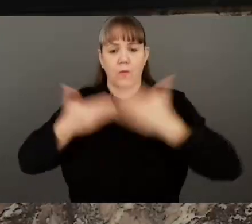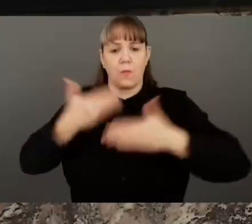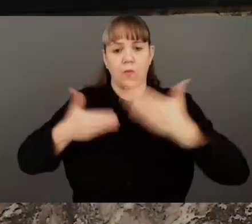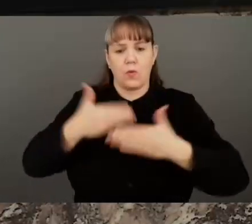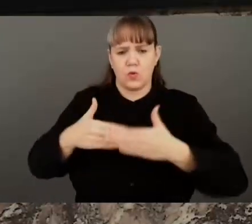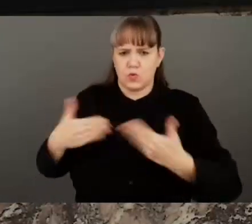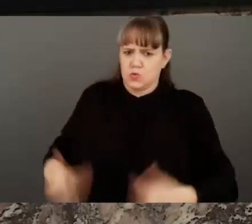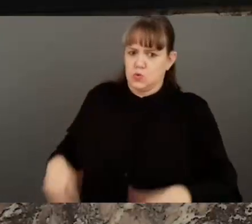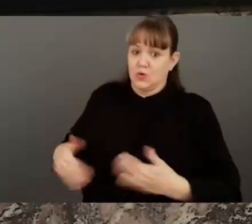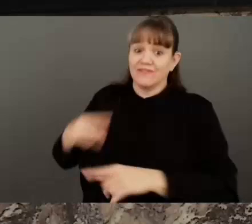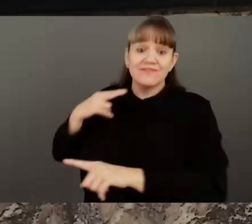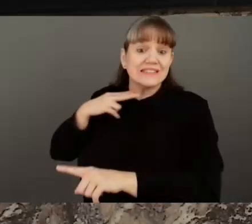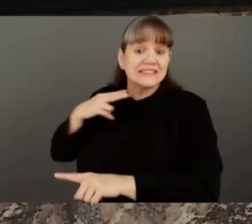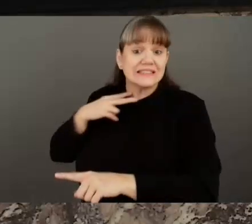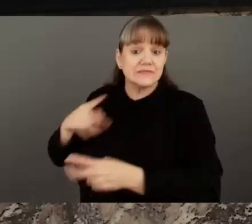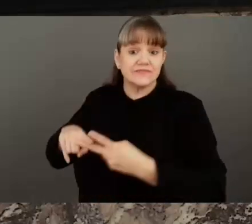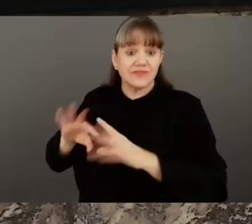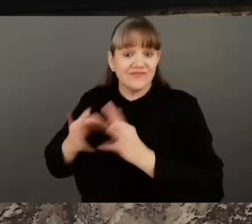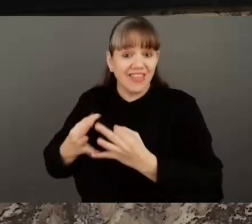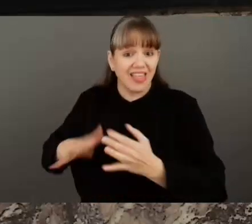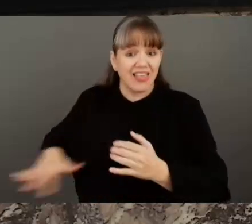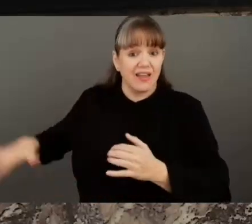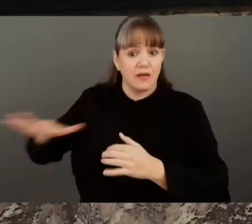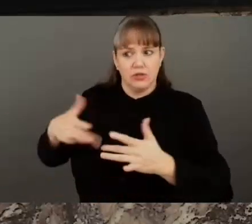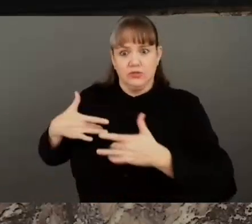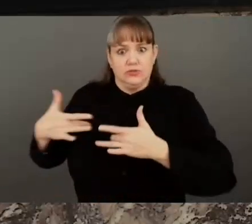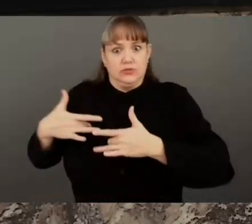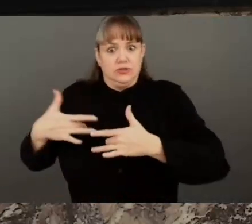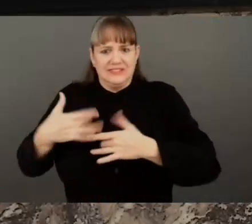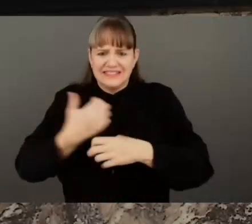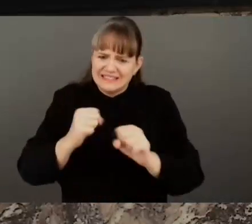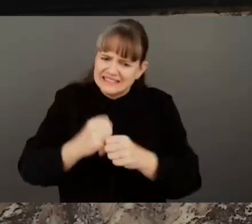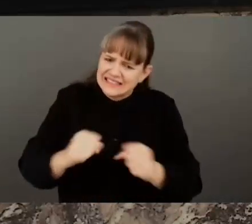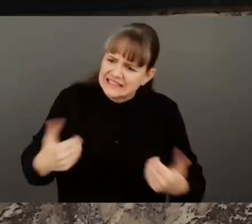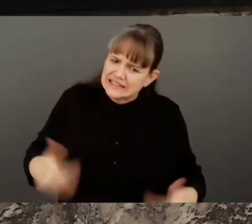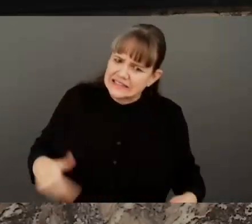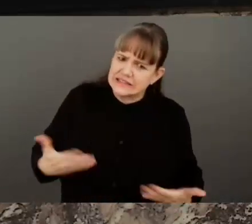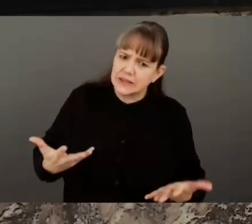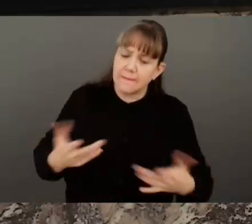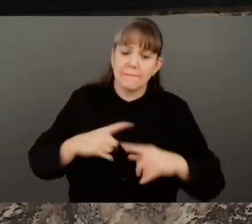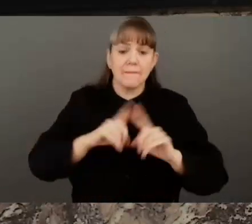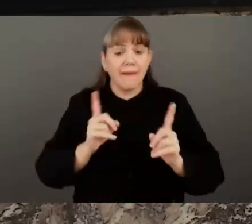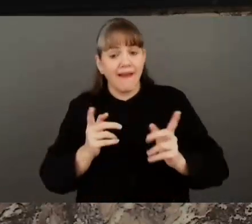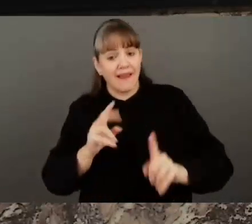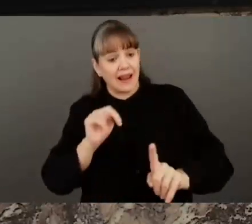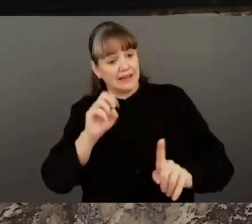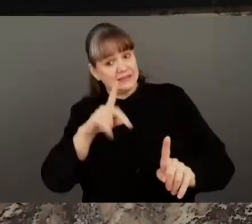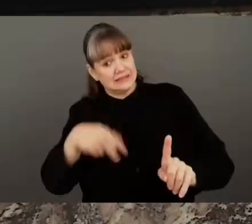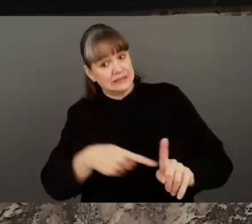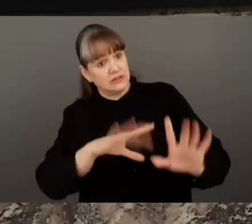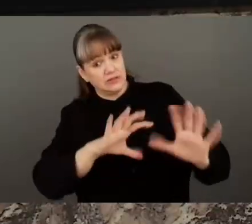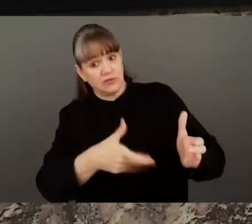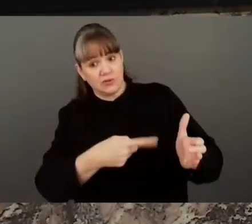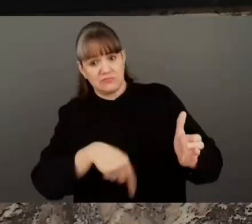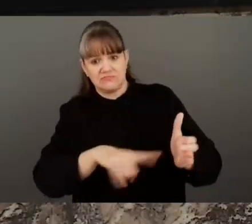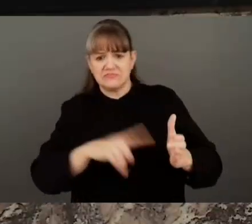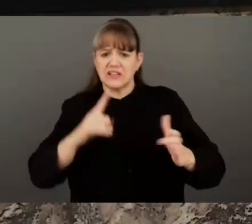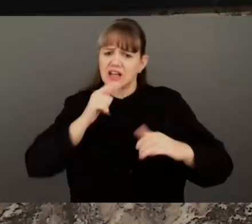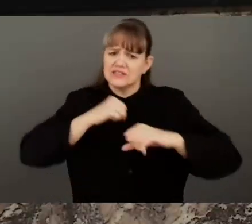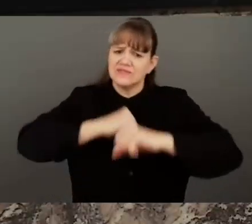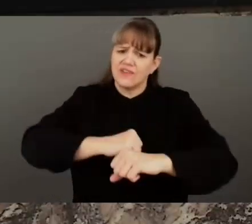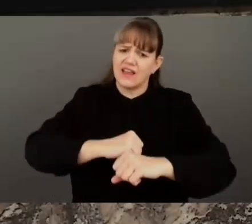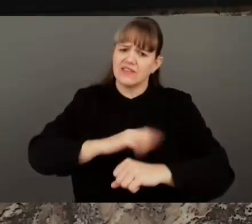concerns for members of the public. Yet nobody in the NDP caucus defended their bill. Why didn't the Premier stand